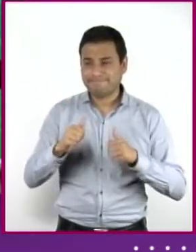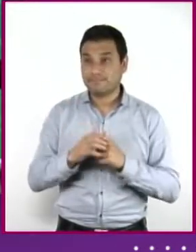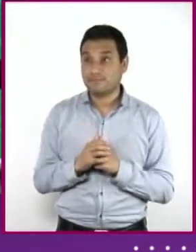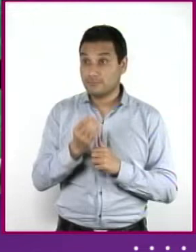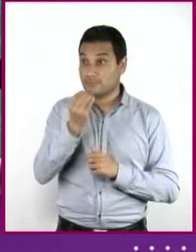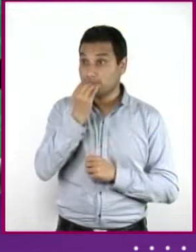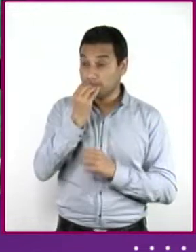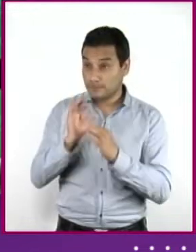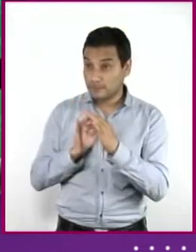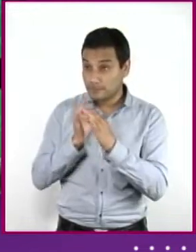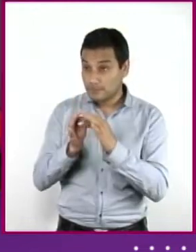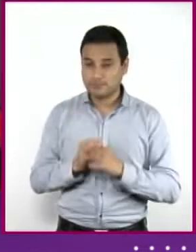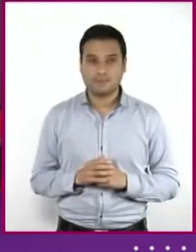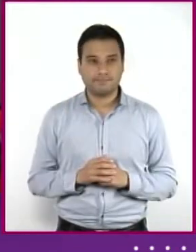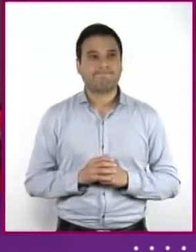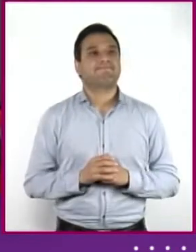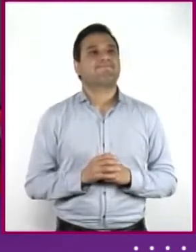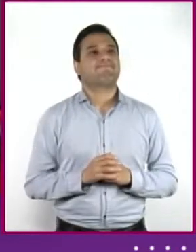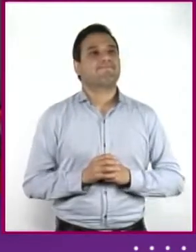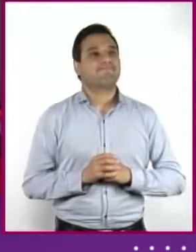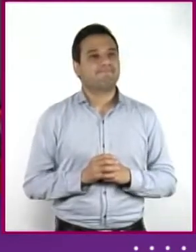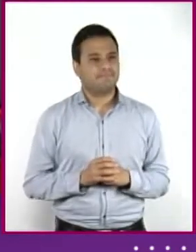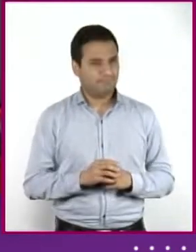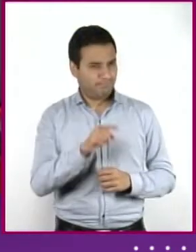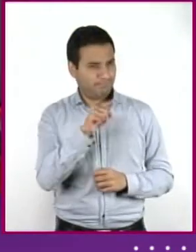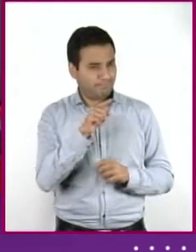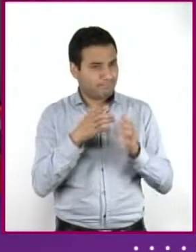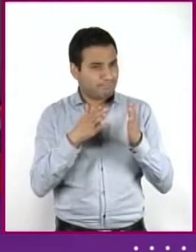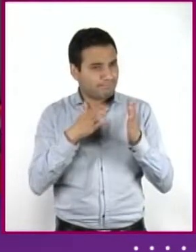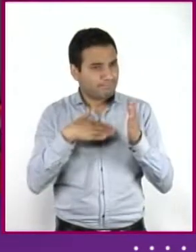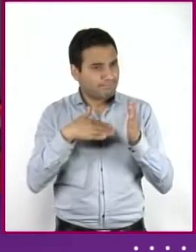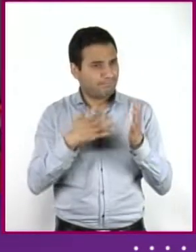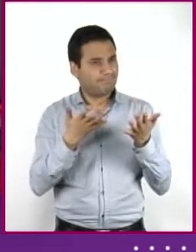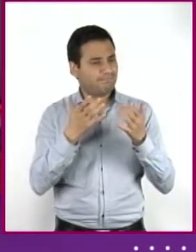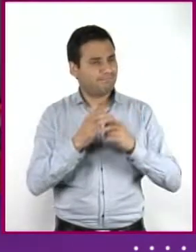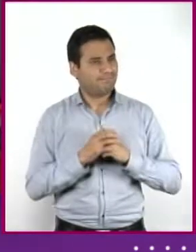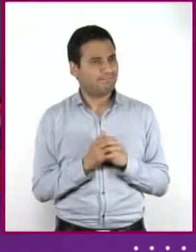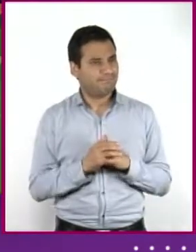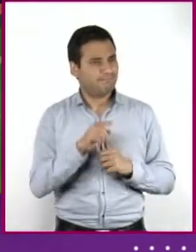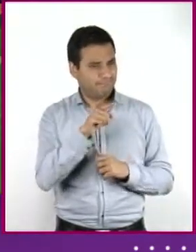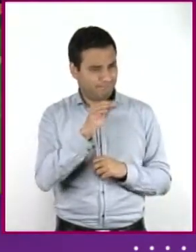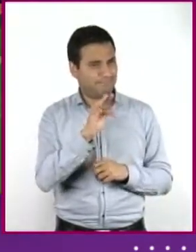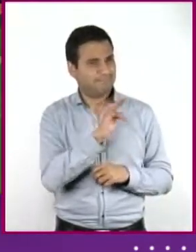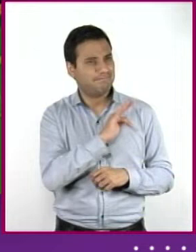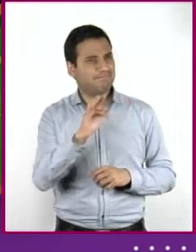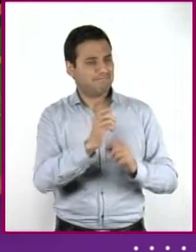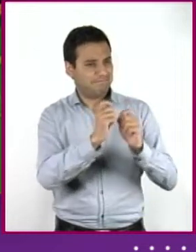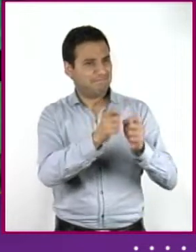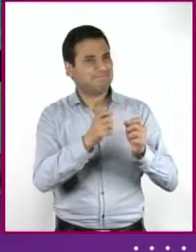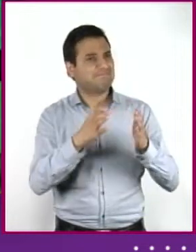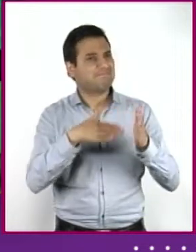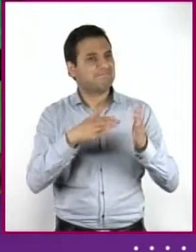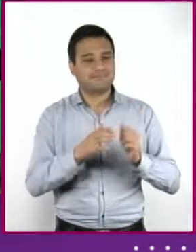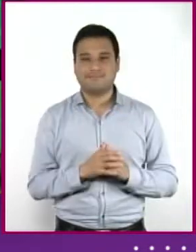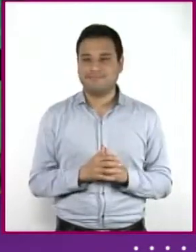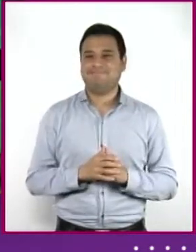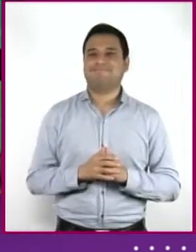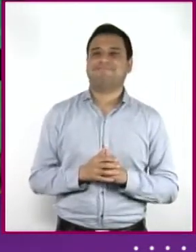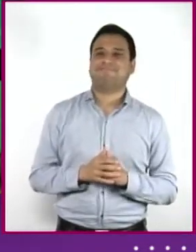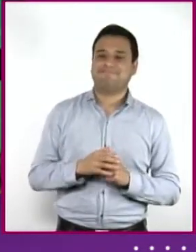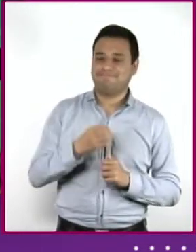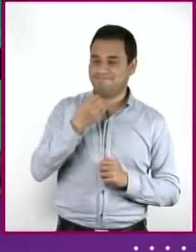ready? You are the chef, Antonio. I think you can cook tonight. Very